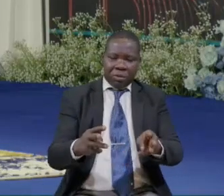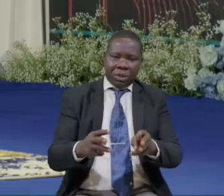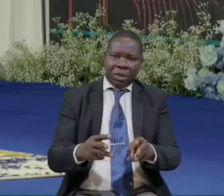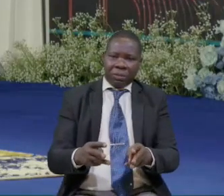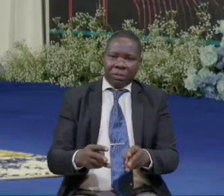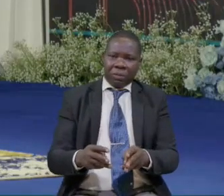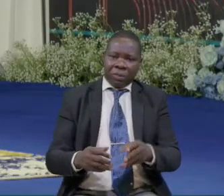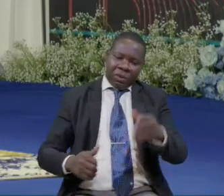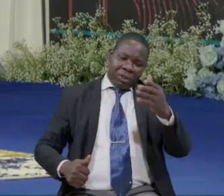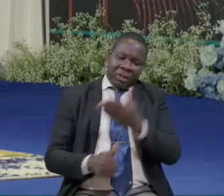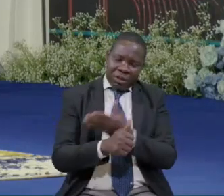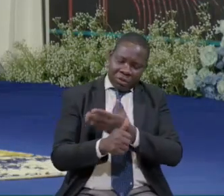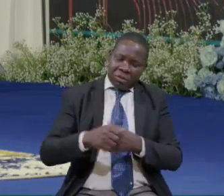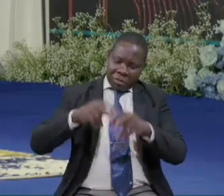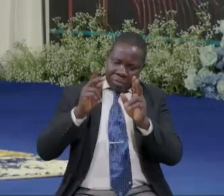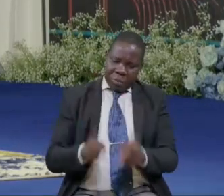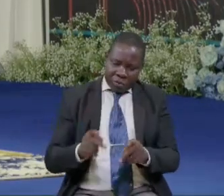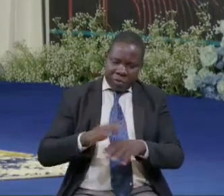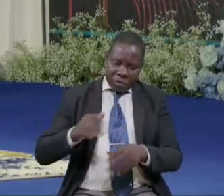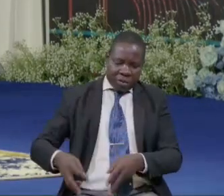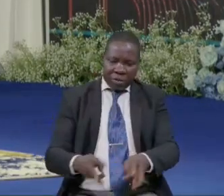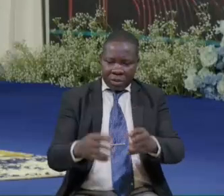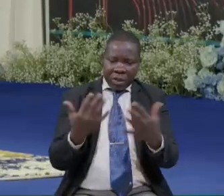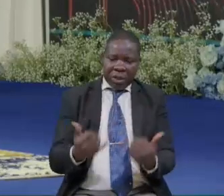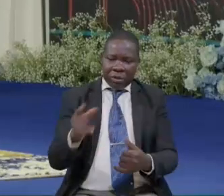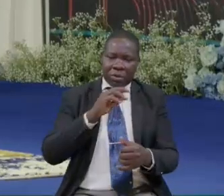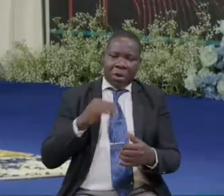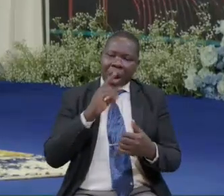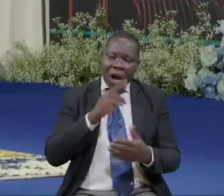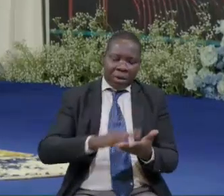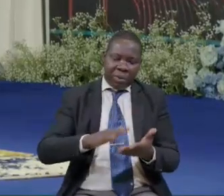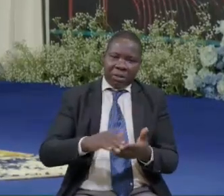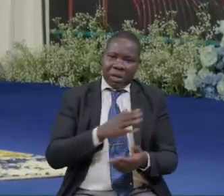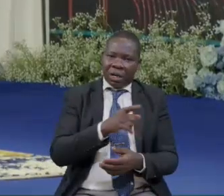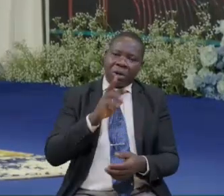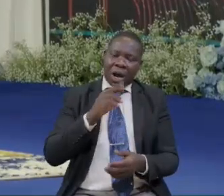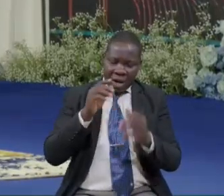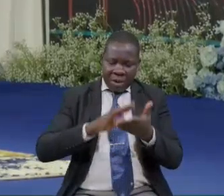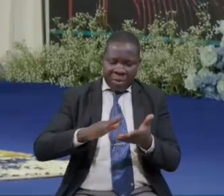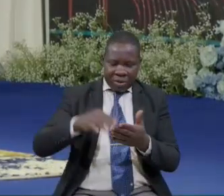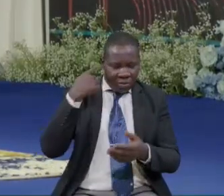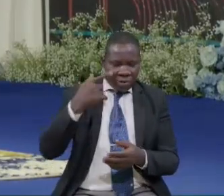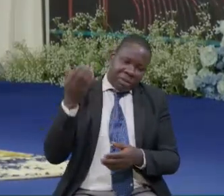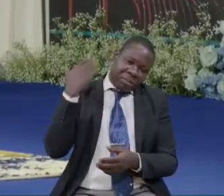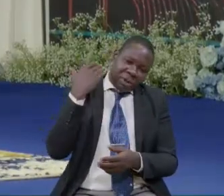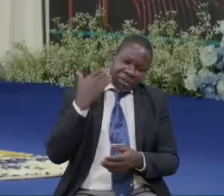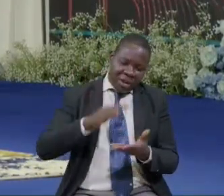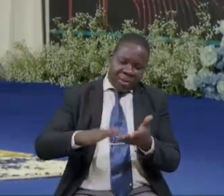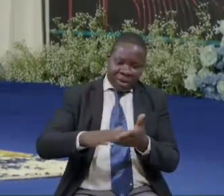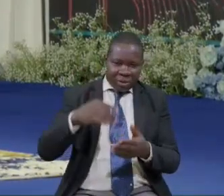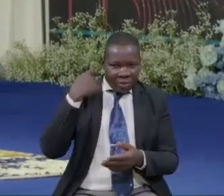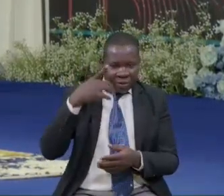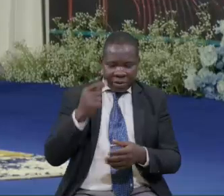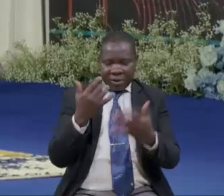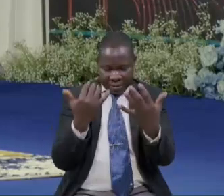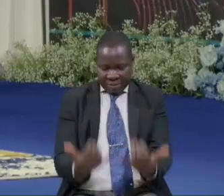person. Now you are pardoned, and you have pardon for the past. You have pardon for the present. You have